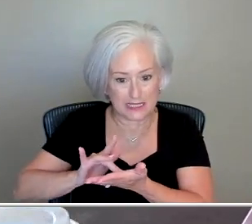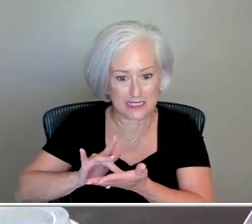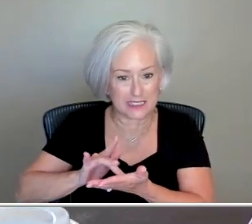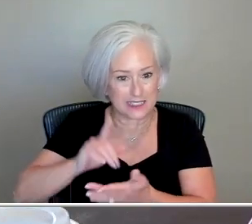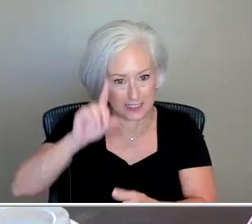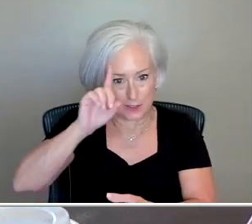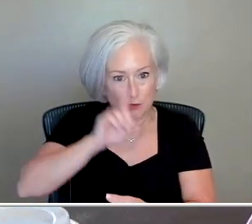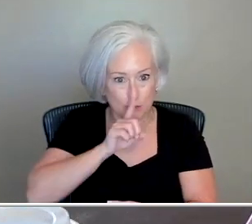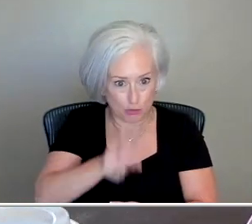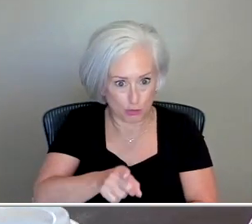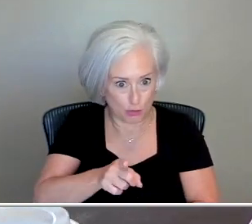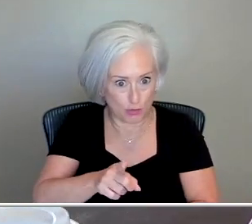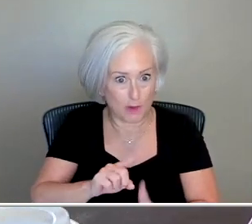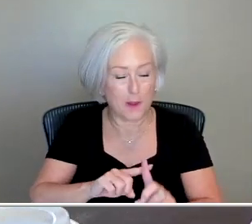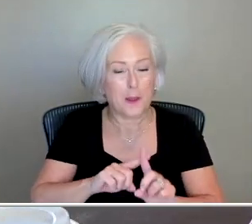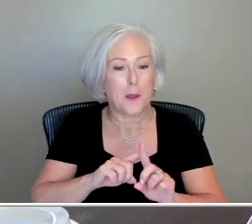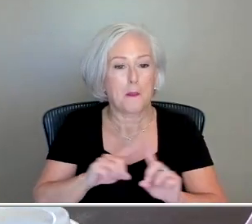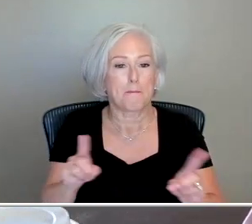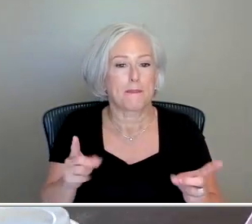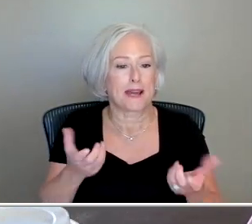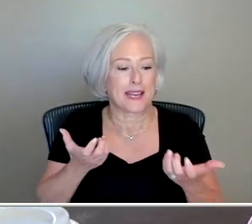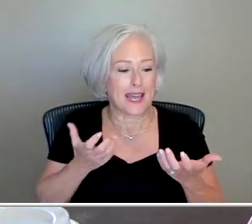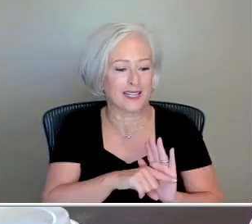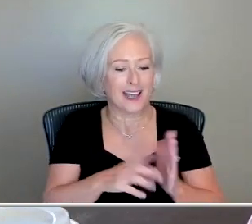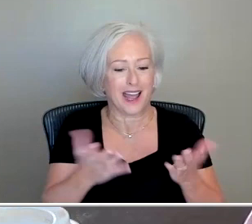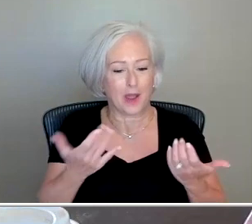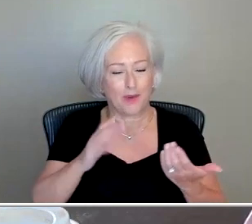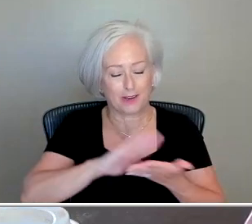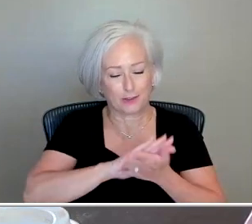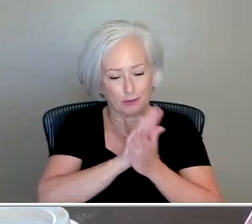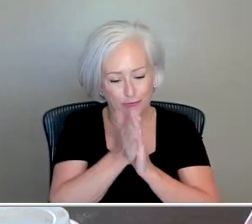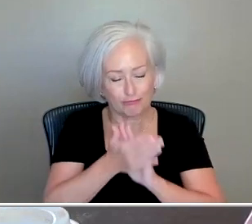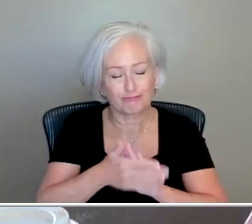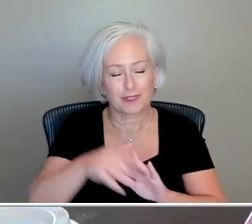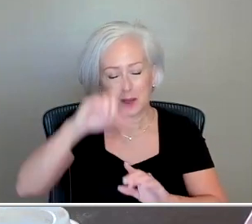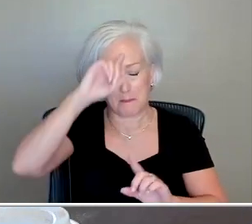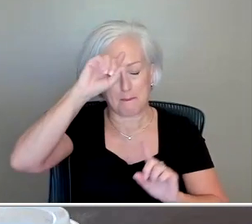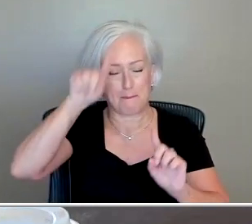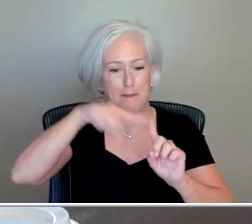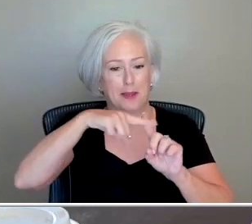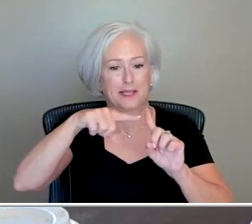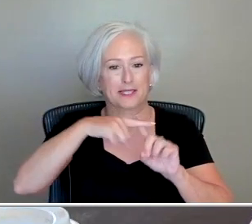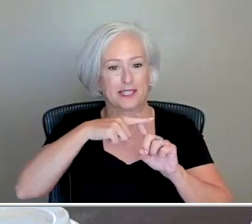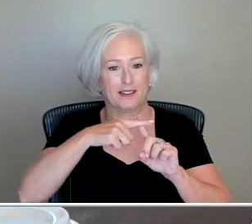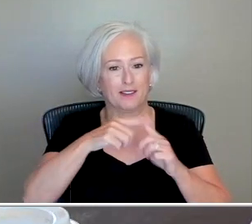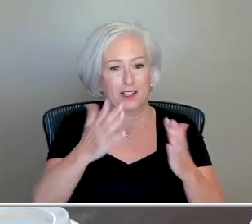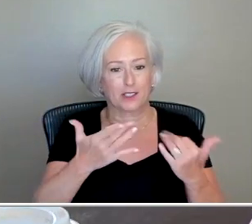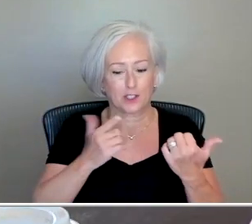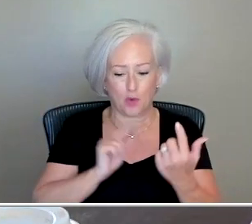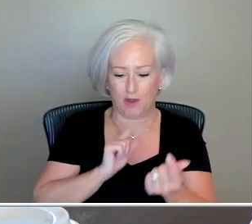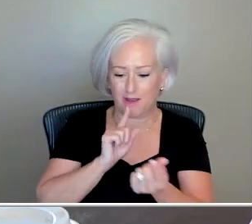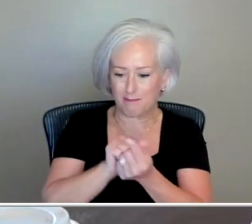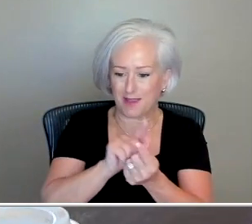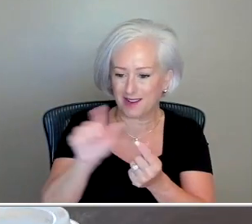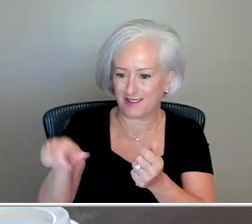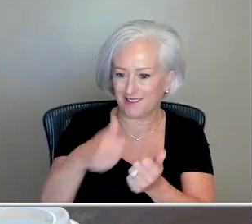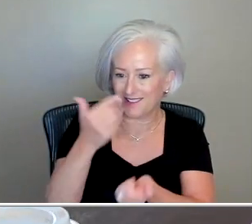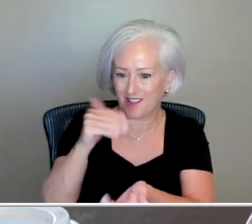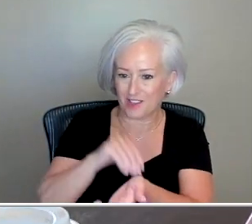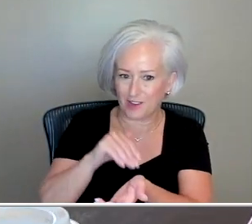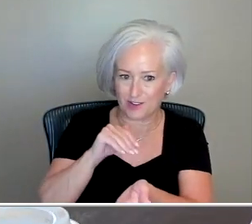that pessimistic. I wanted the optimistic view. So I went to see another medical oncologist and went with him.